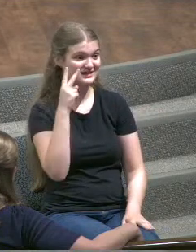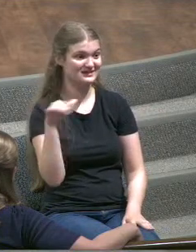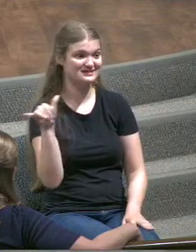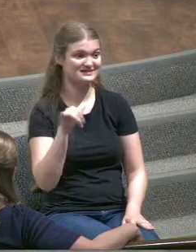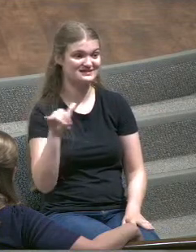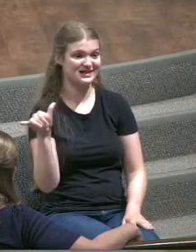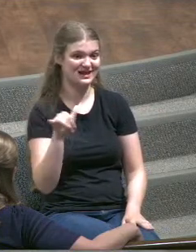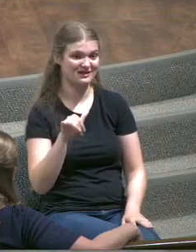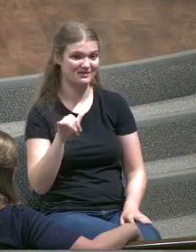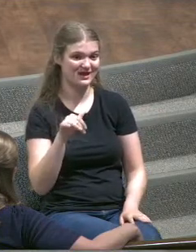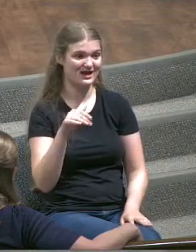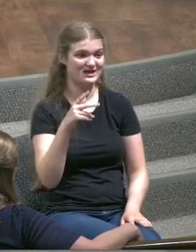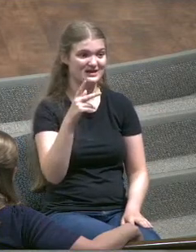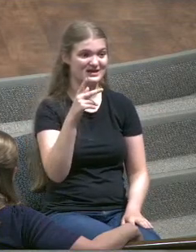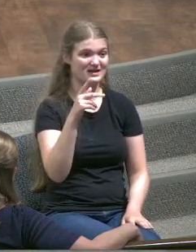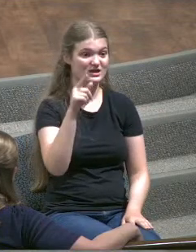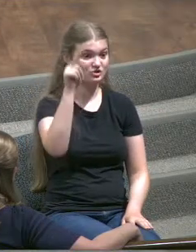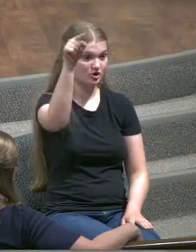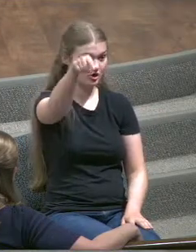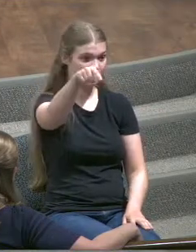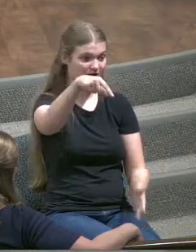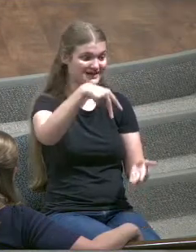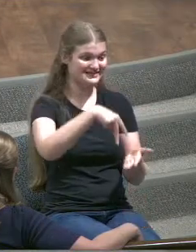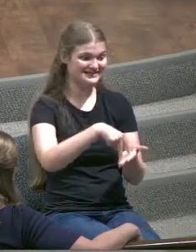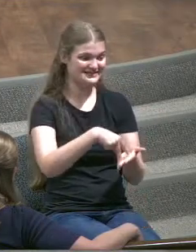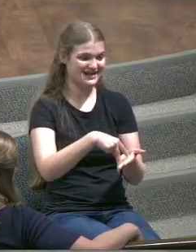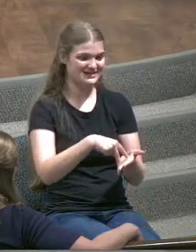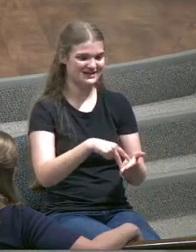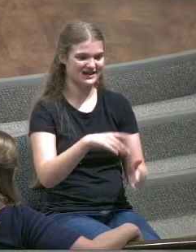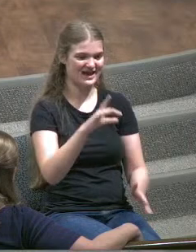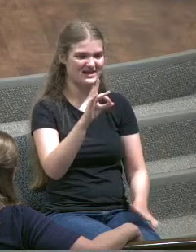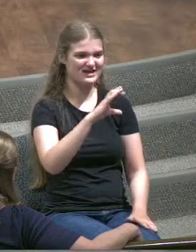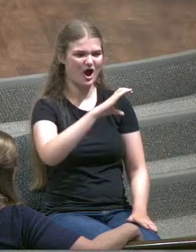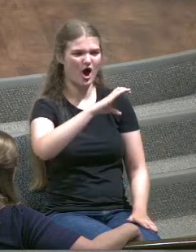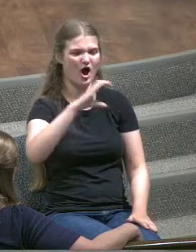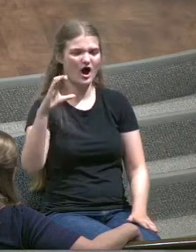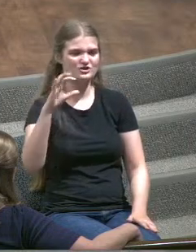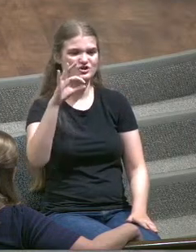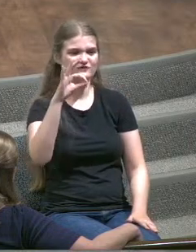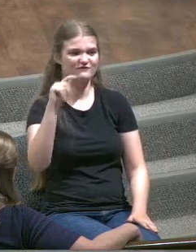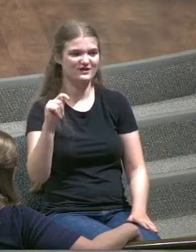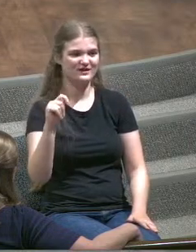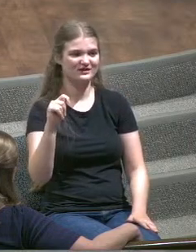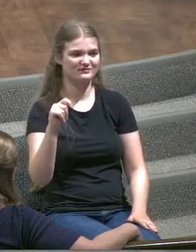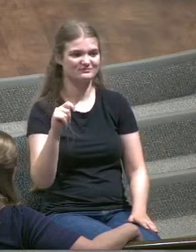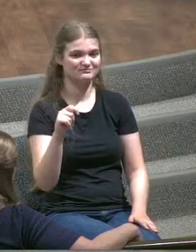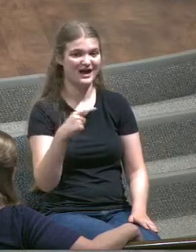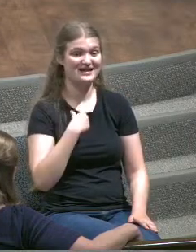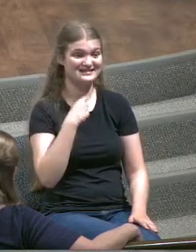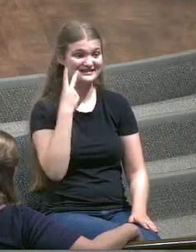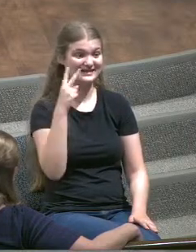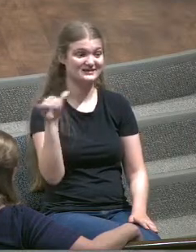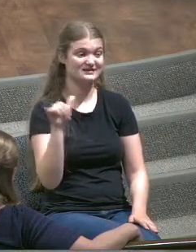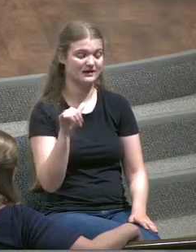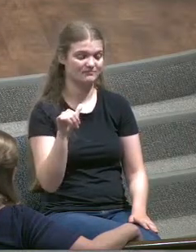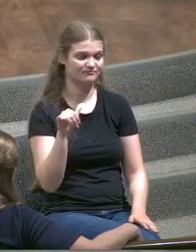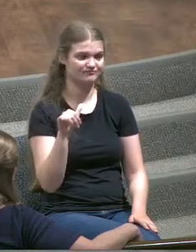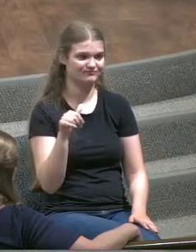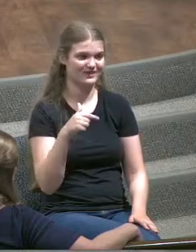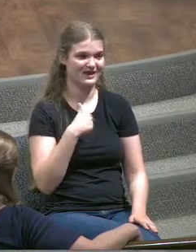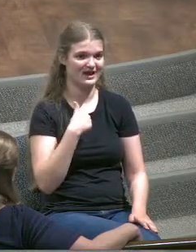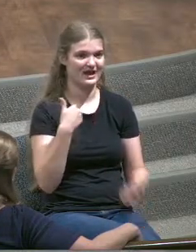standing 800 feet away. That's 2 2/3 football fields, again, if my math is correct. So I have terrible